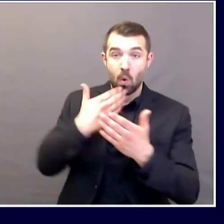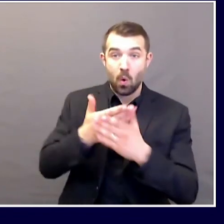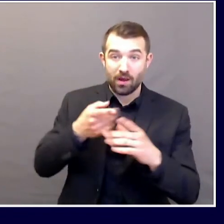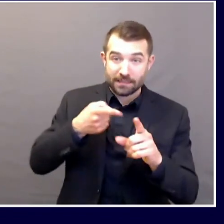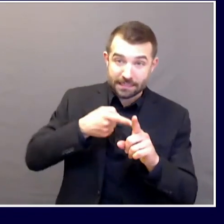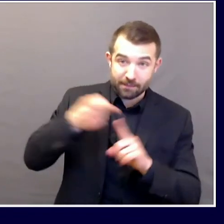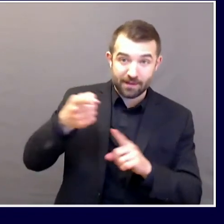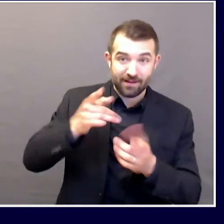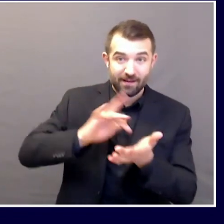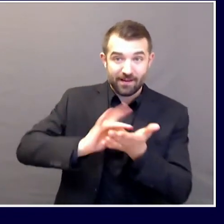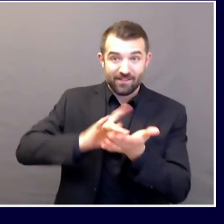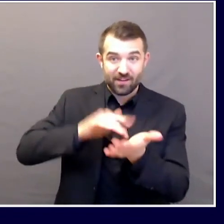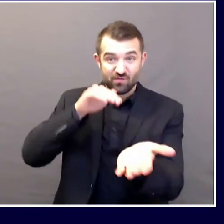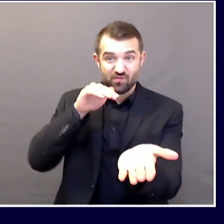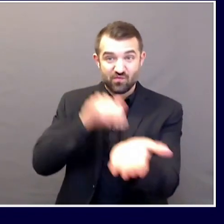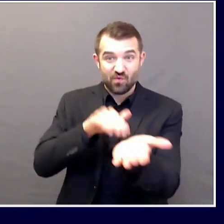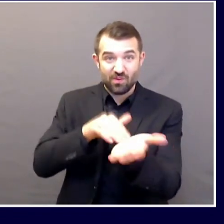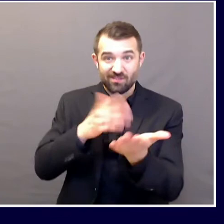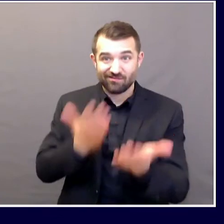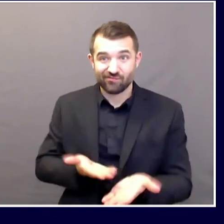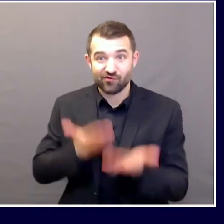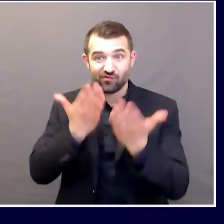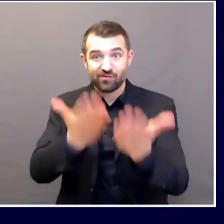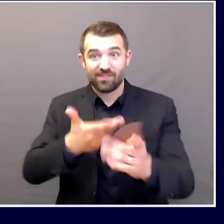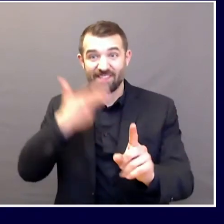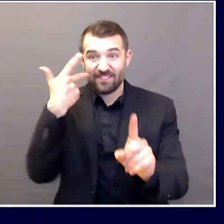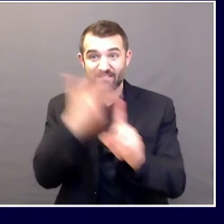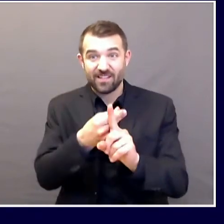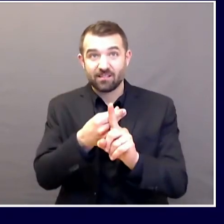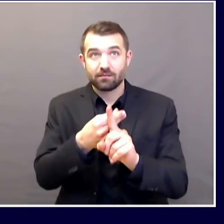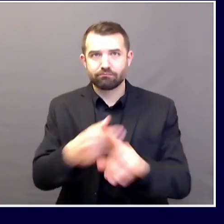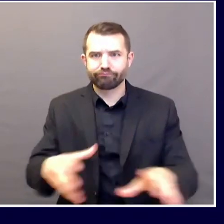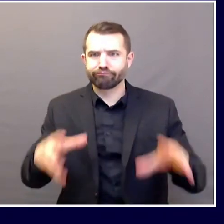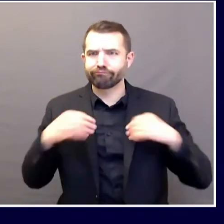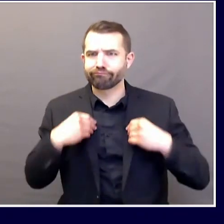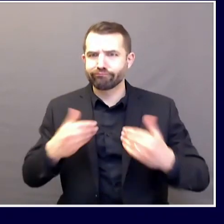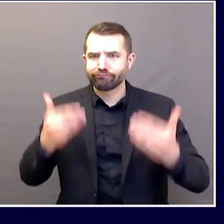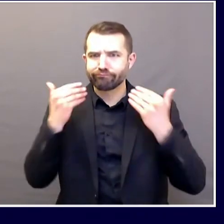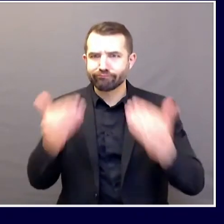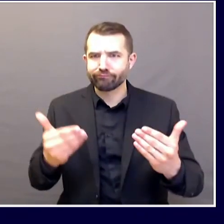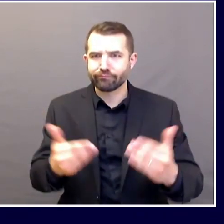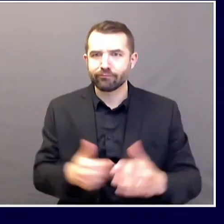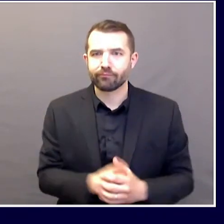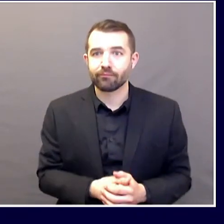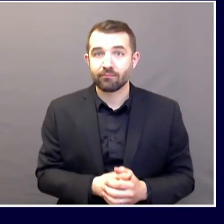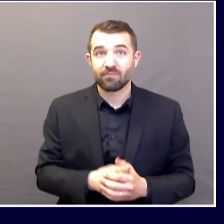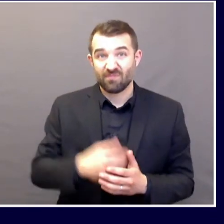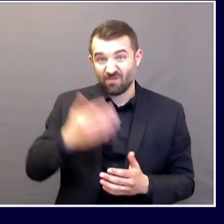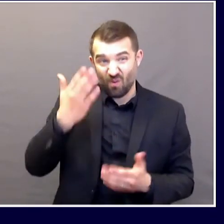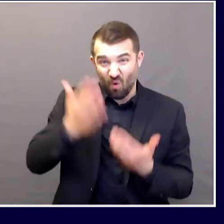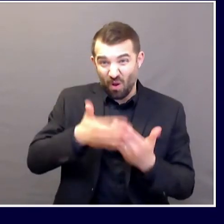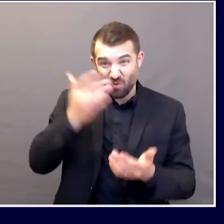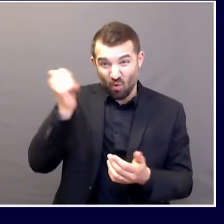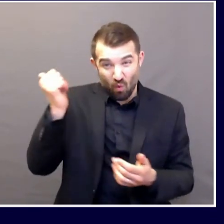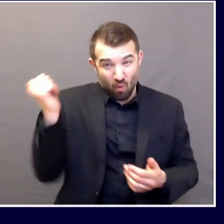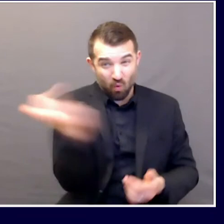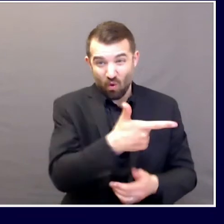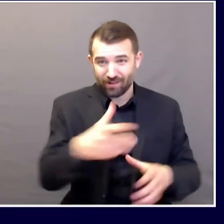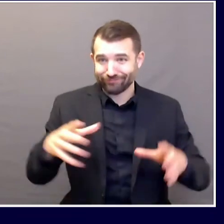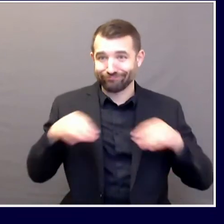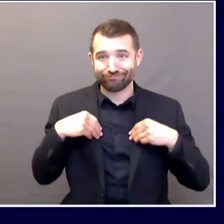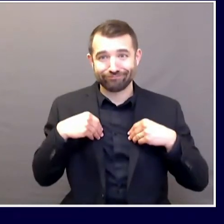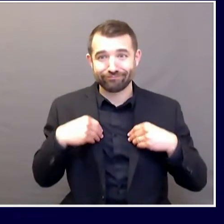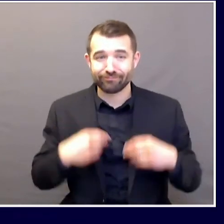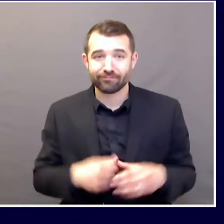and we can learn from that. You know, one of the things I tell my family members is that when they're interacting with or talking to their